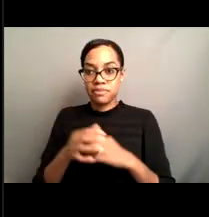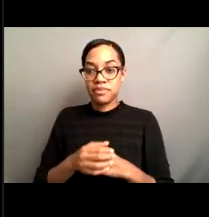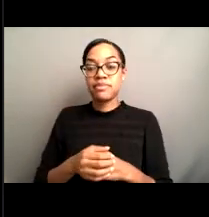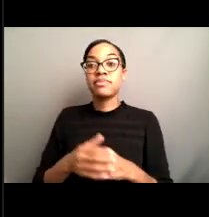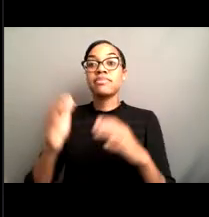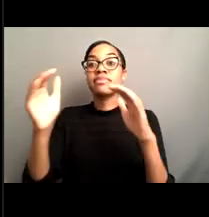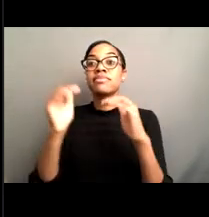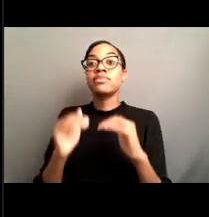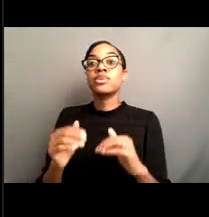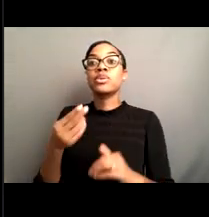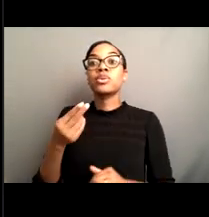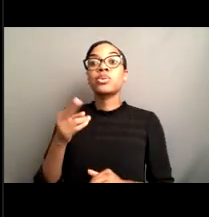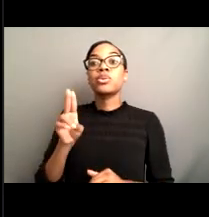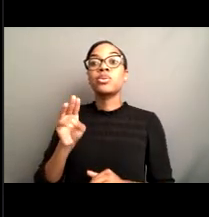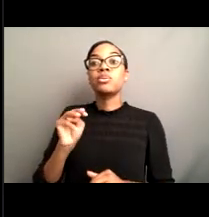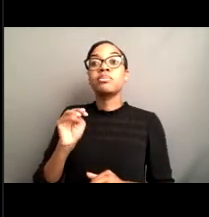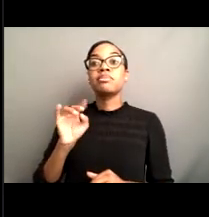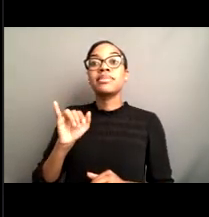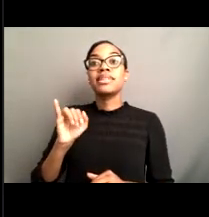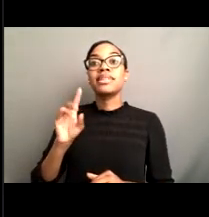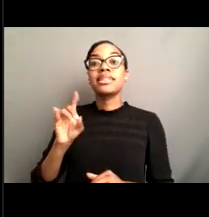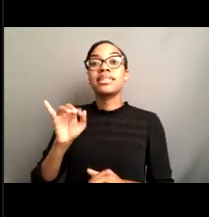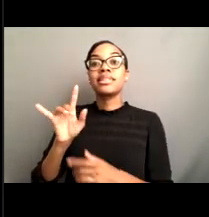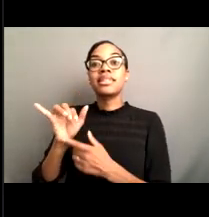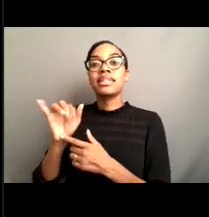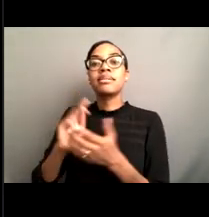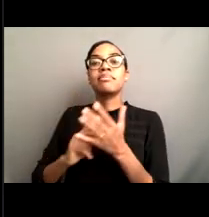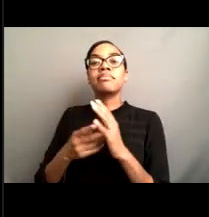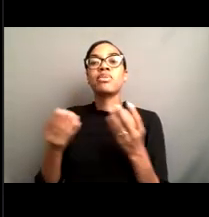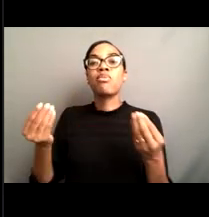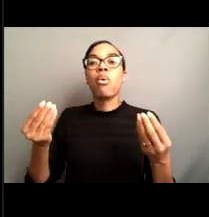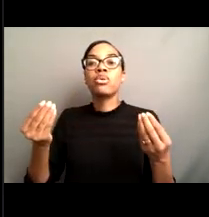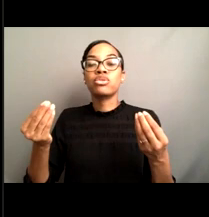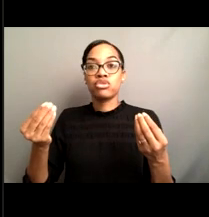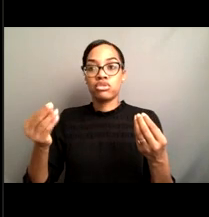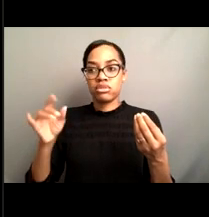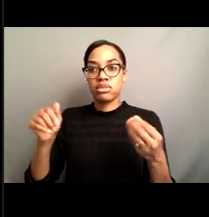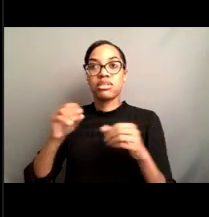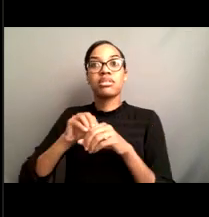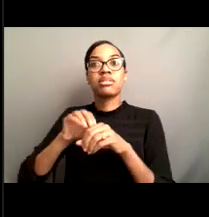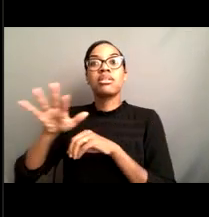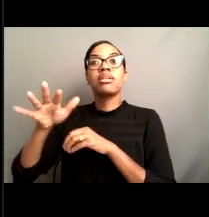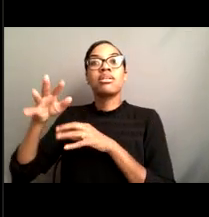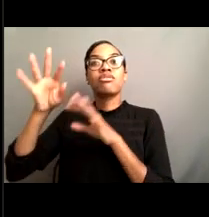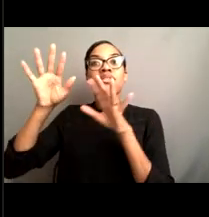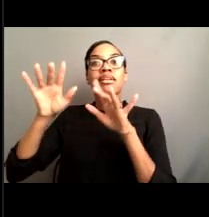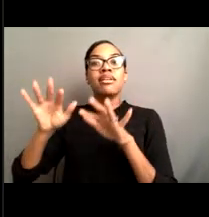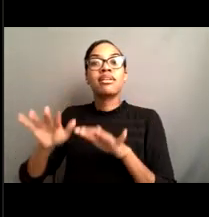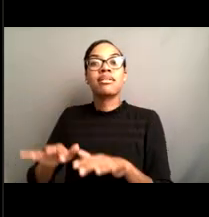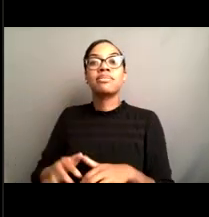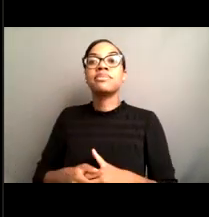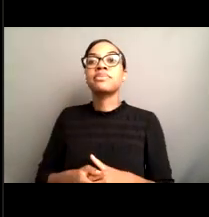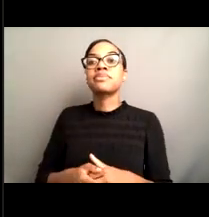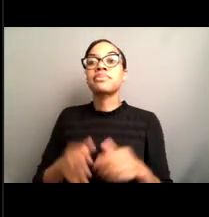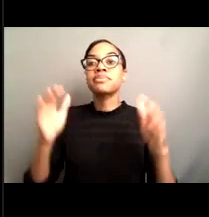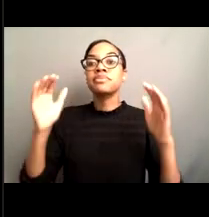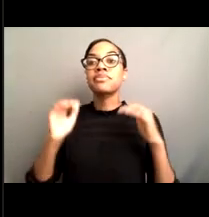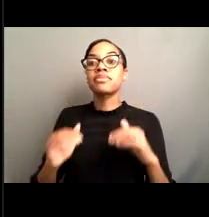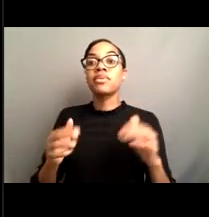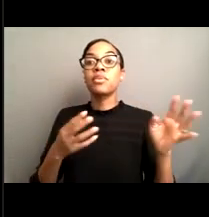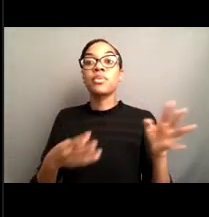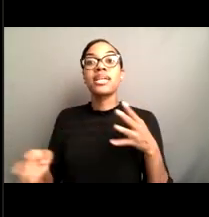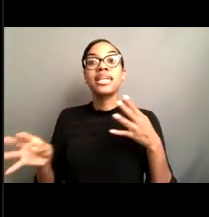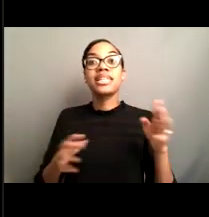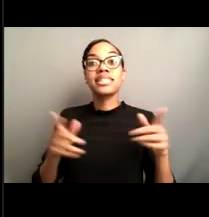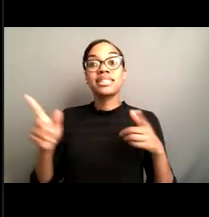but that has to do with moisture, which makes clouds and rainfall. And then there's your wind. We hear a lot of folks talk about wind speed.